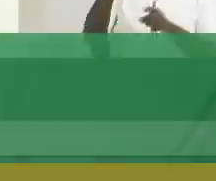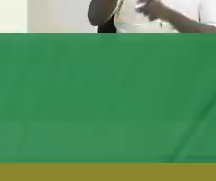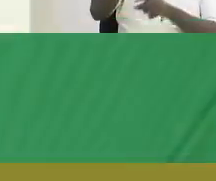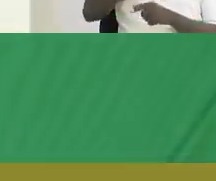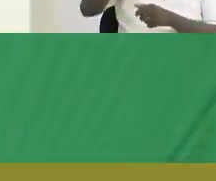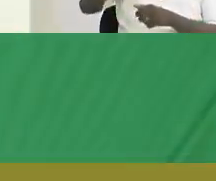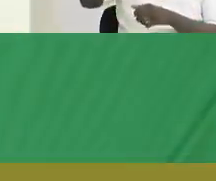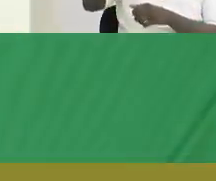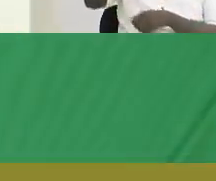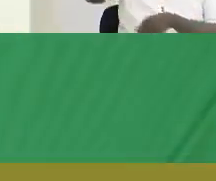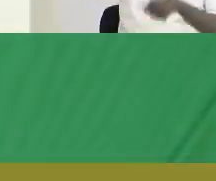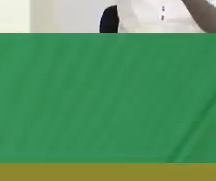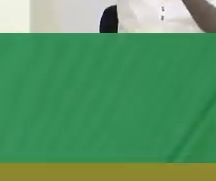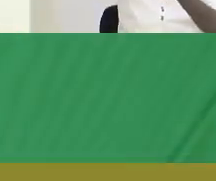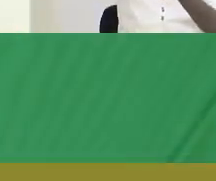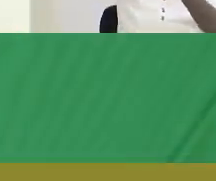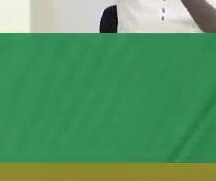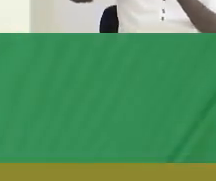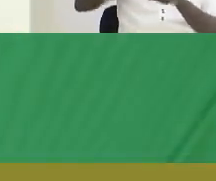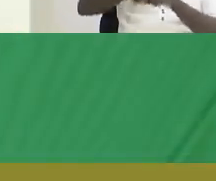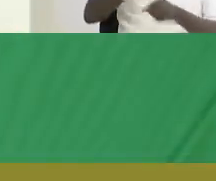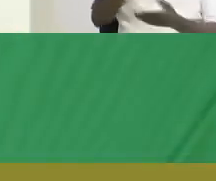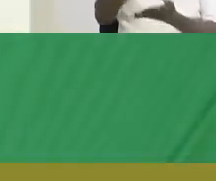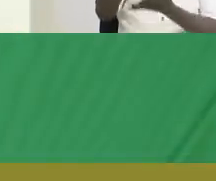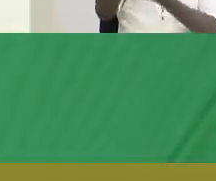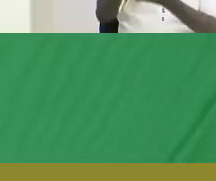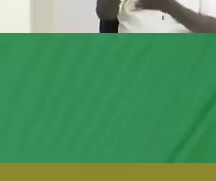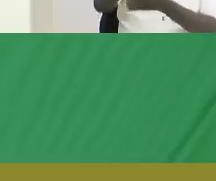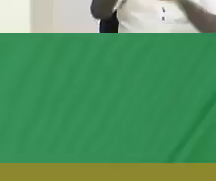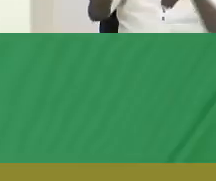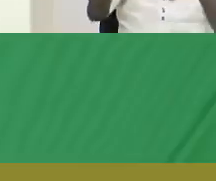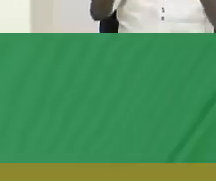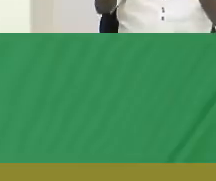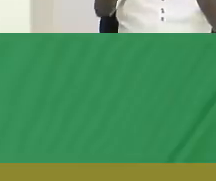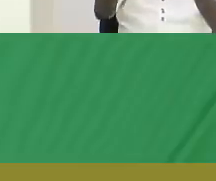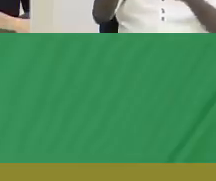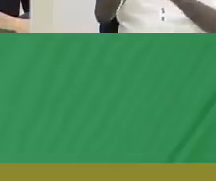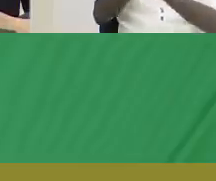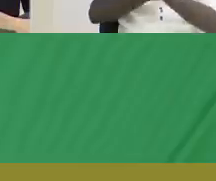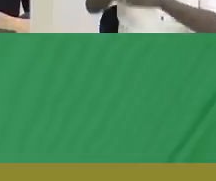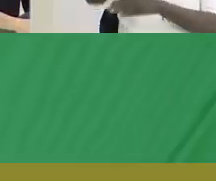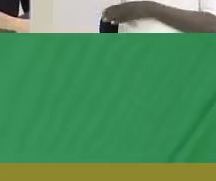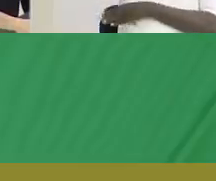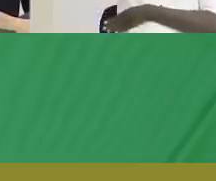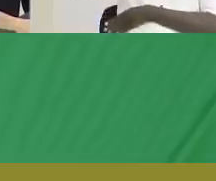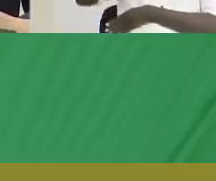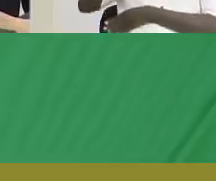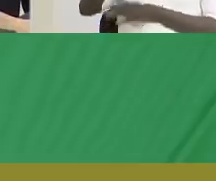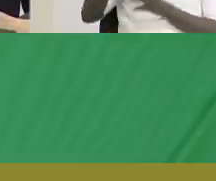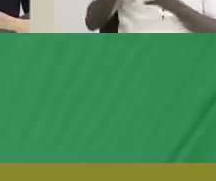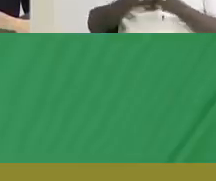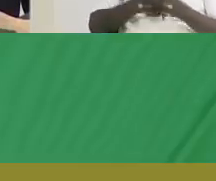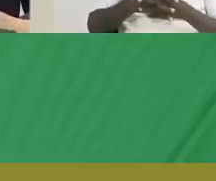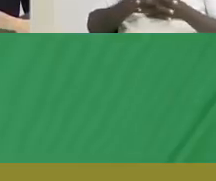recall are the facts that I have already presented with the commission, to the commission,